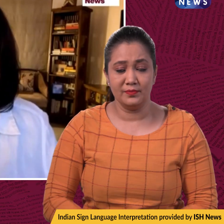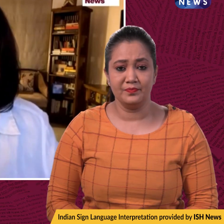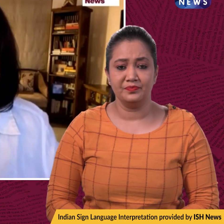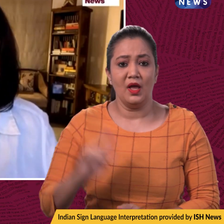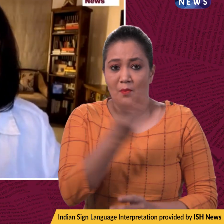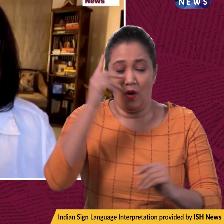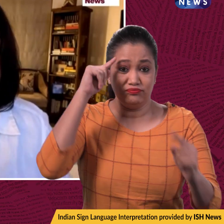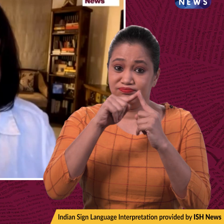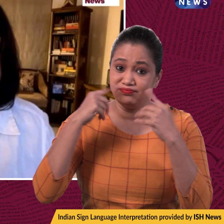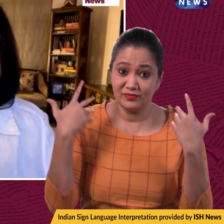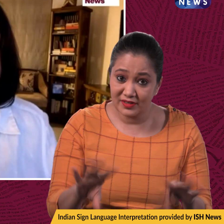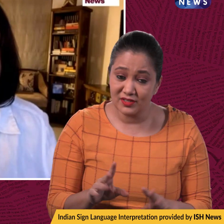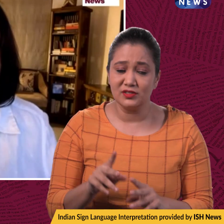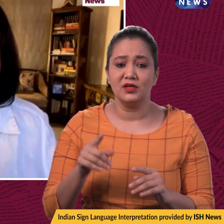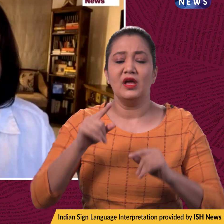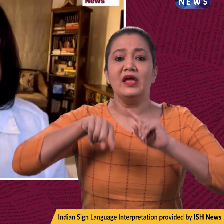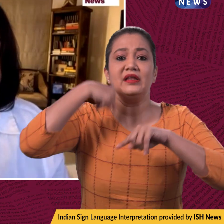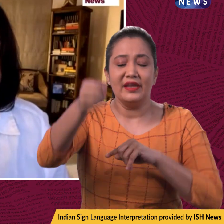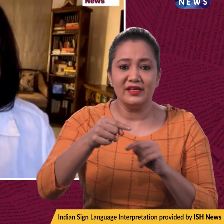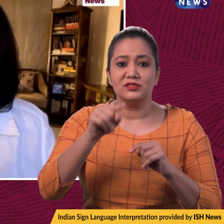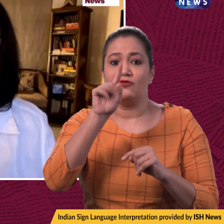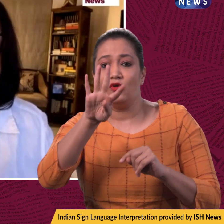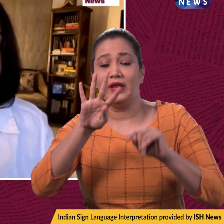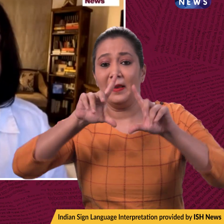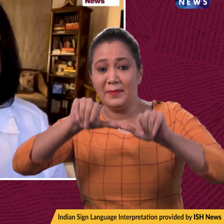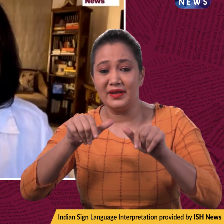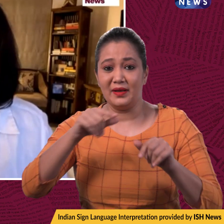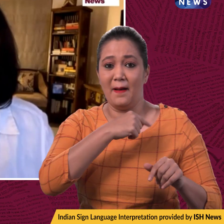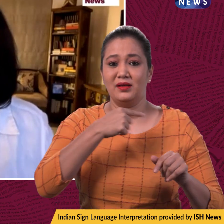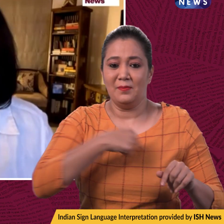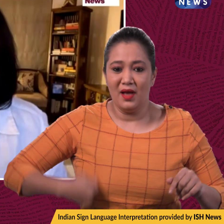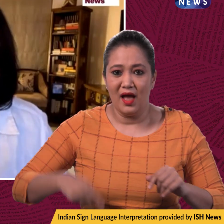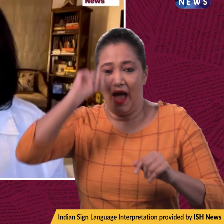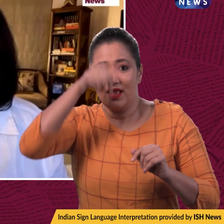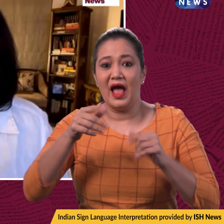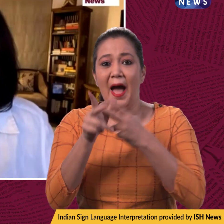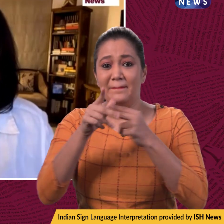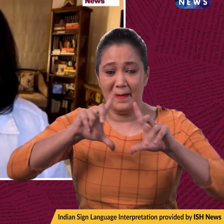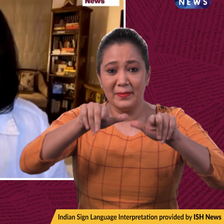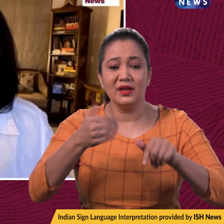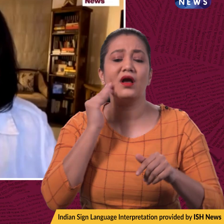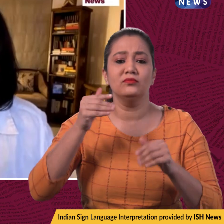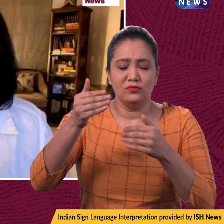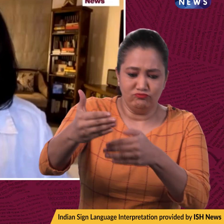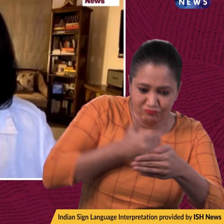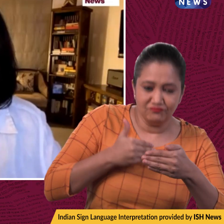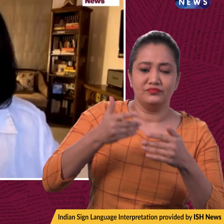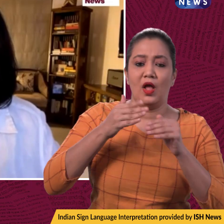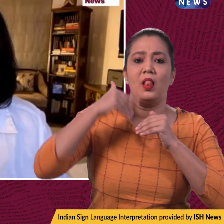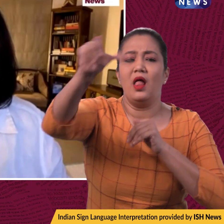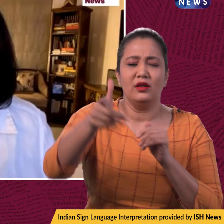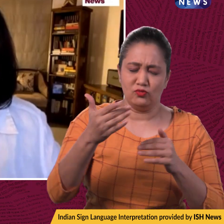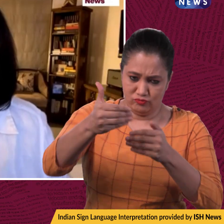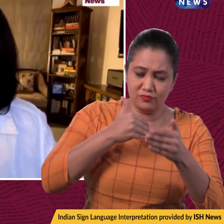has been an agreement on both sides that they would hold the next 14th round of senior commanders meeting at an earlier date to achieve